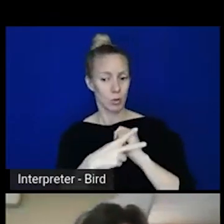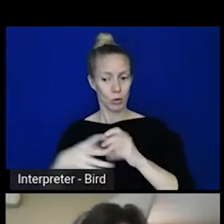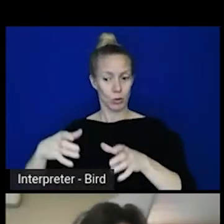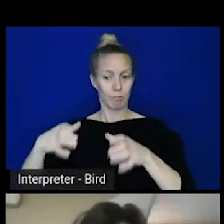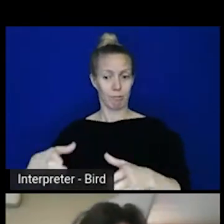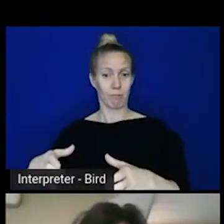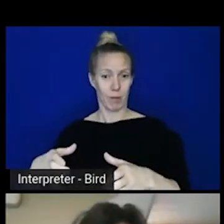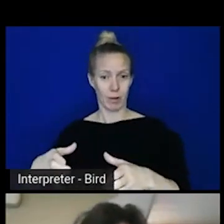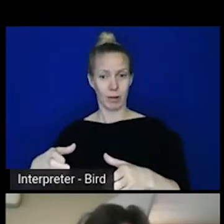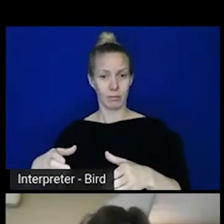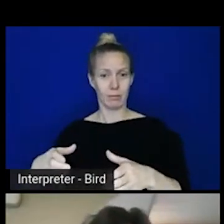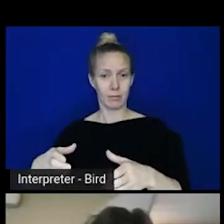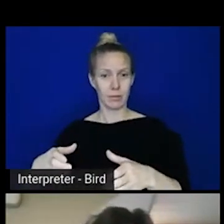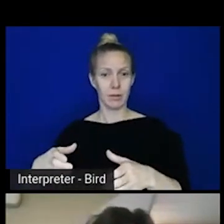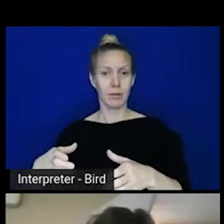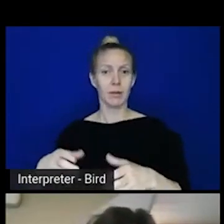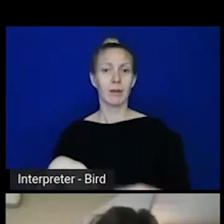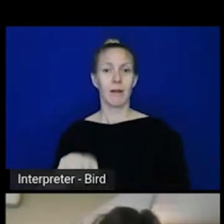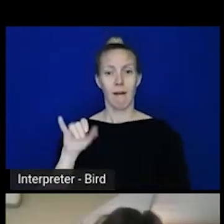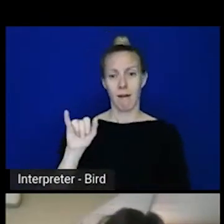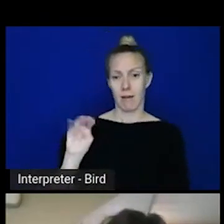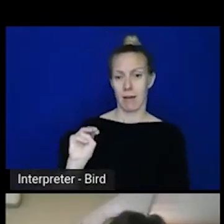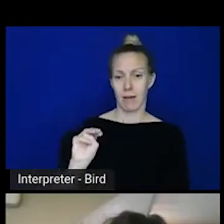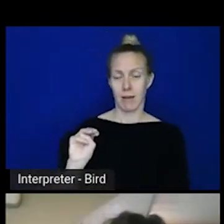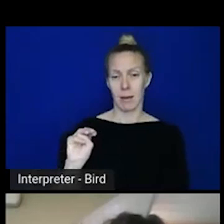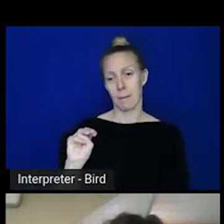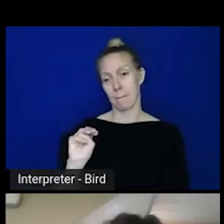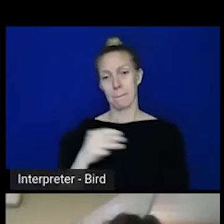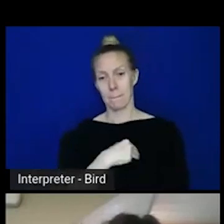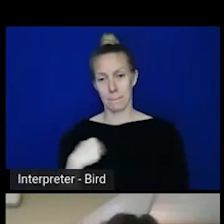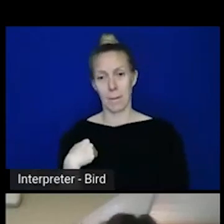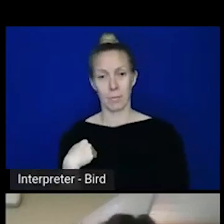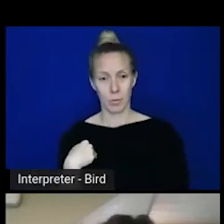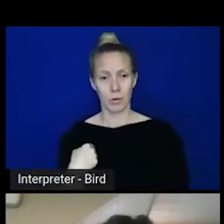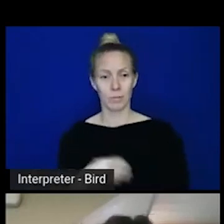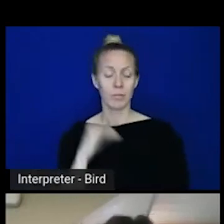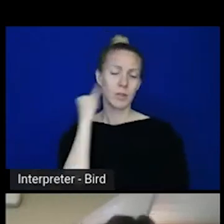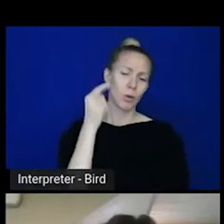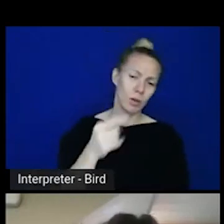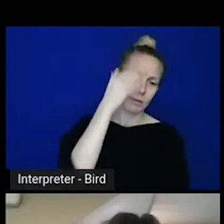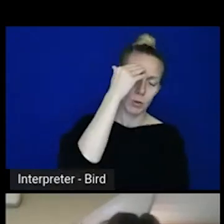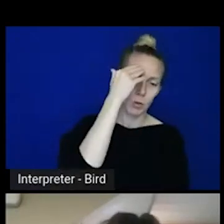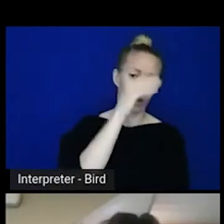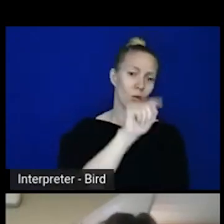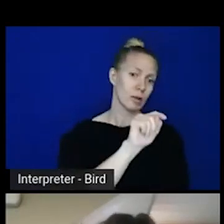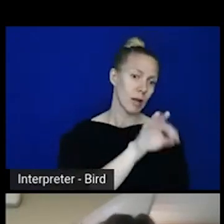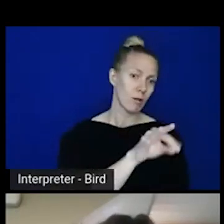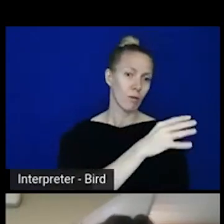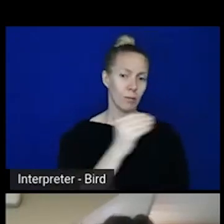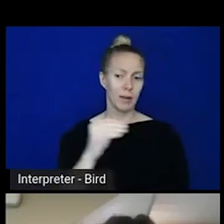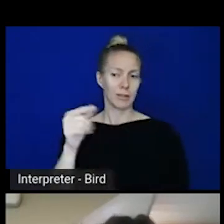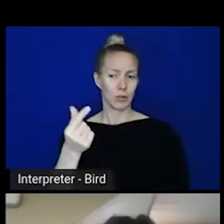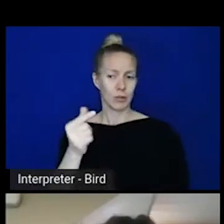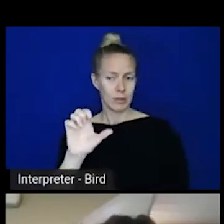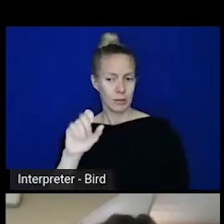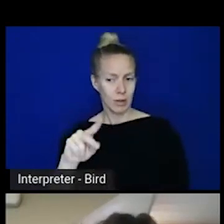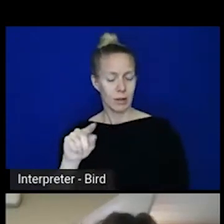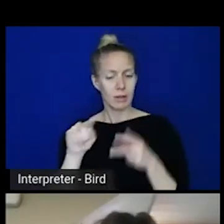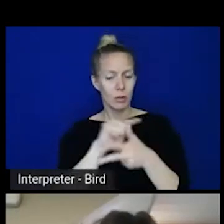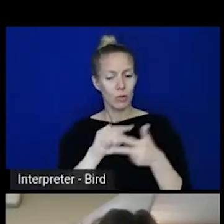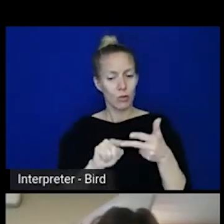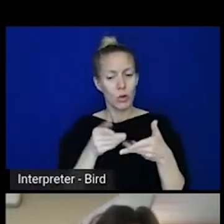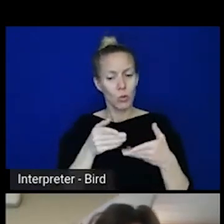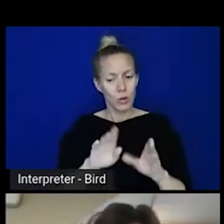resource. And if you're familiar with Terraform and GCP, there are typically three ways in which you can make an IAM